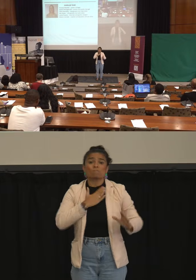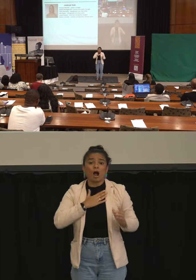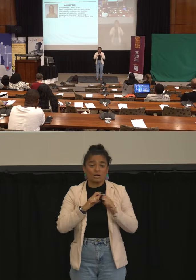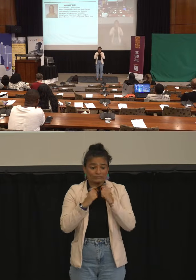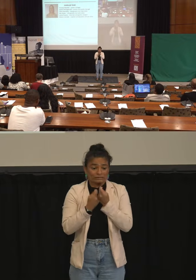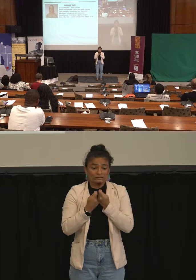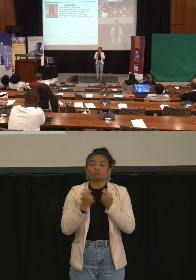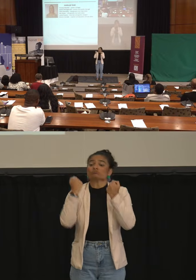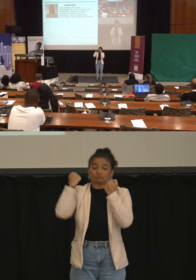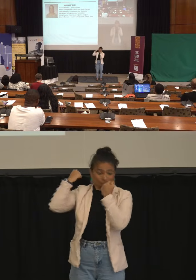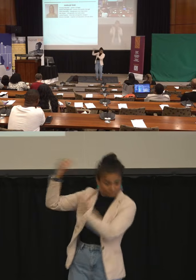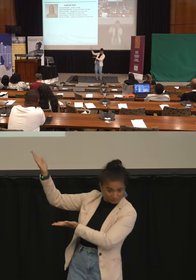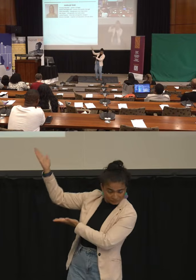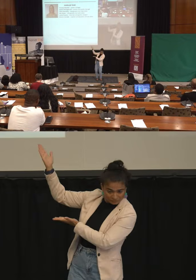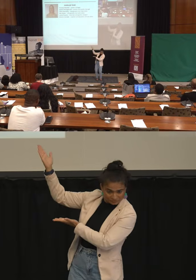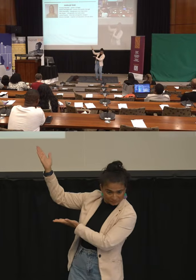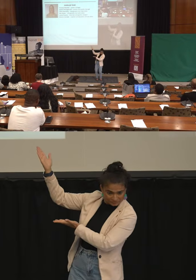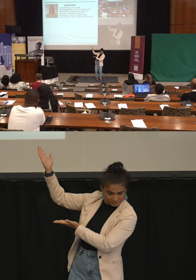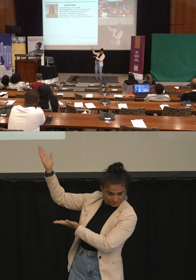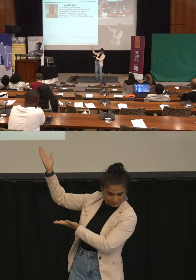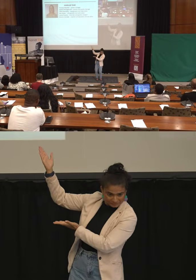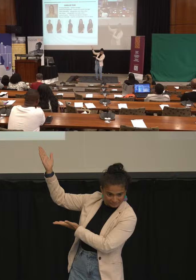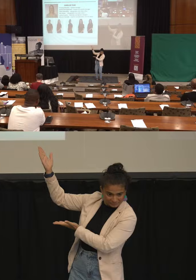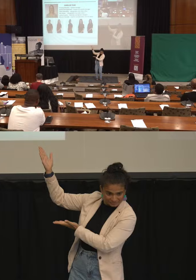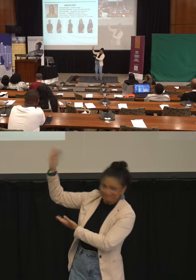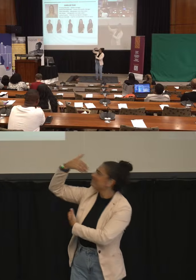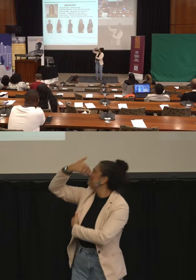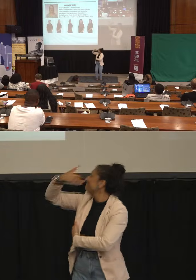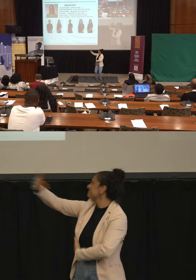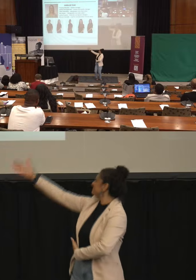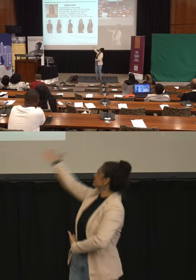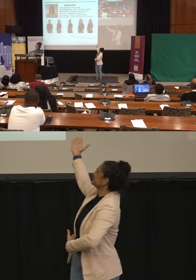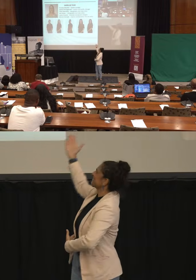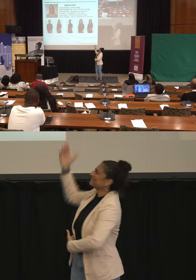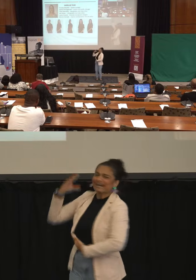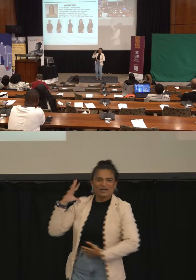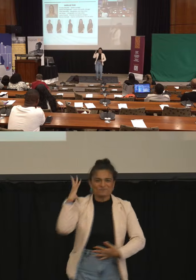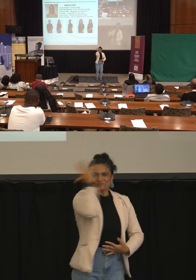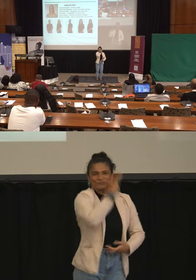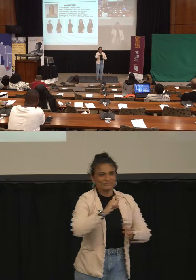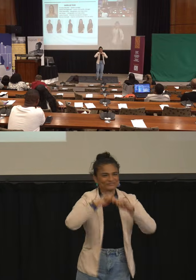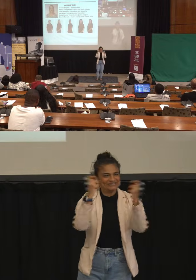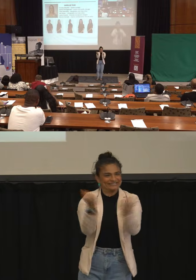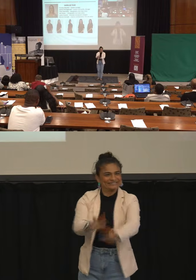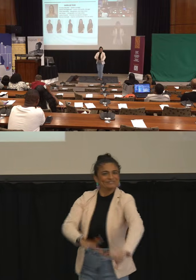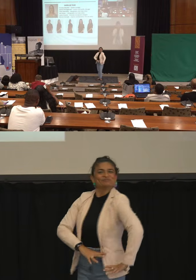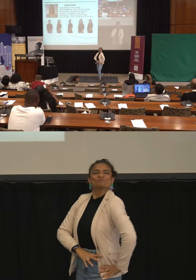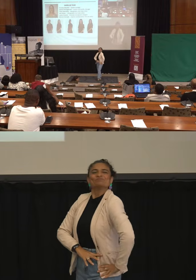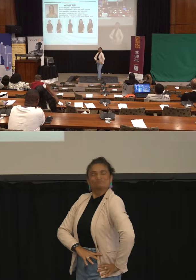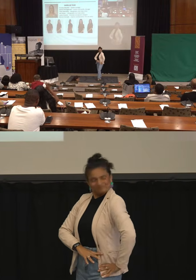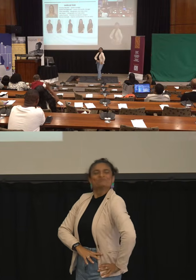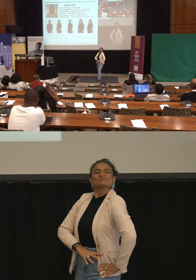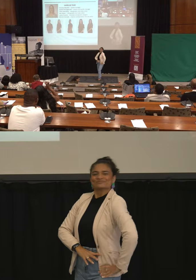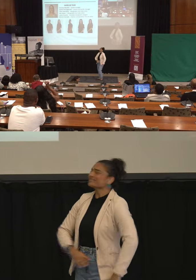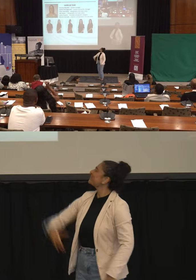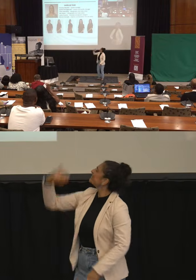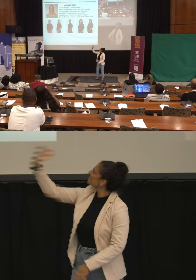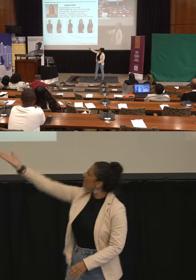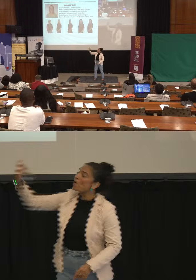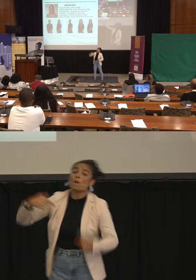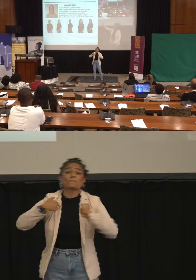Gauteng, she's in the UK, we've got a team in the Western Cape, and this is the rest of the team. Our beautiful